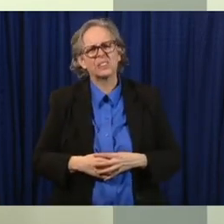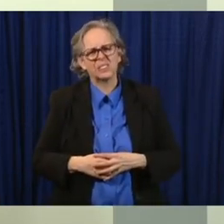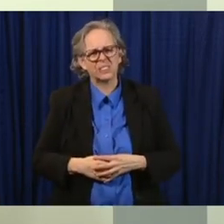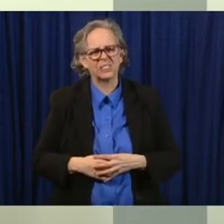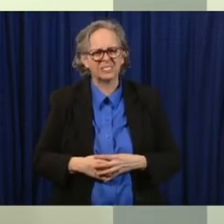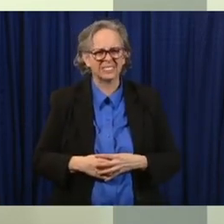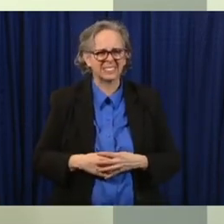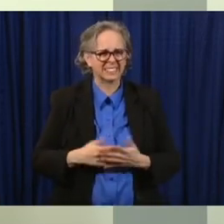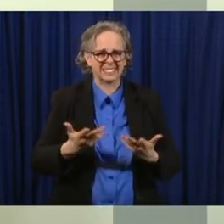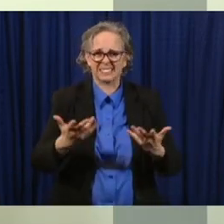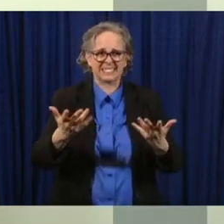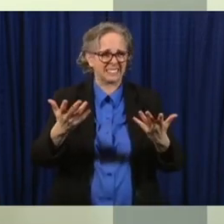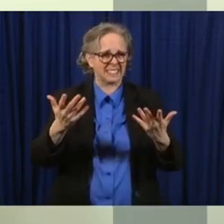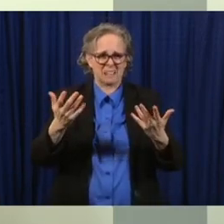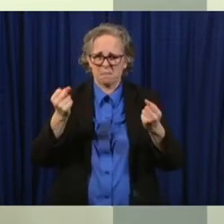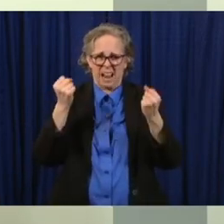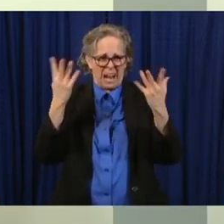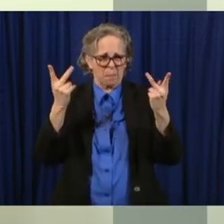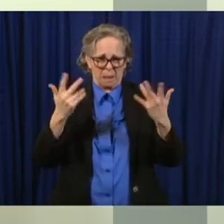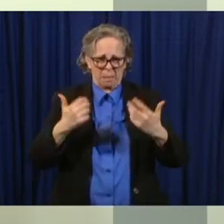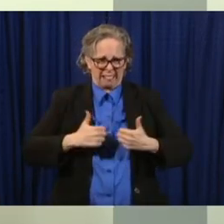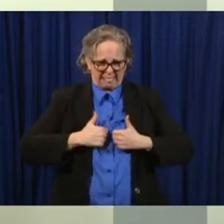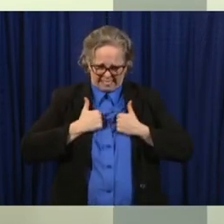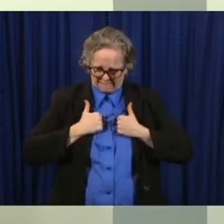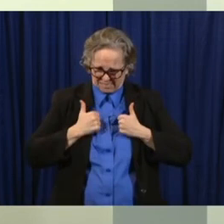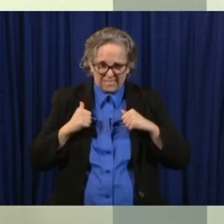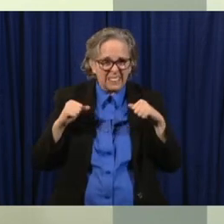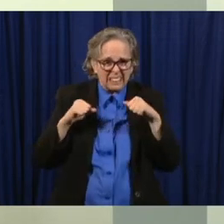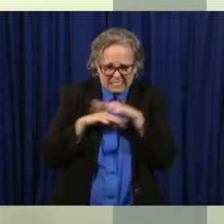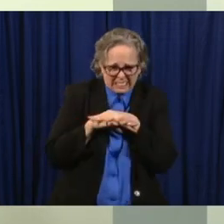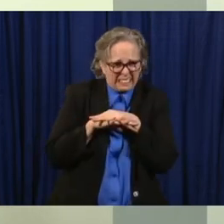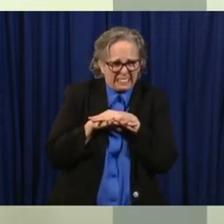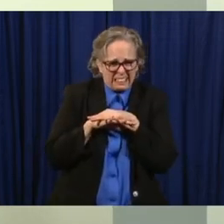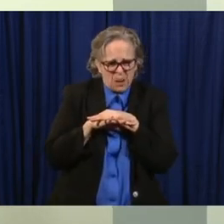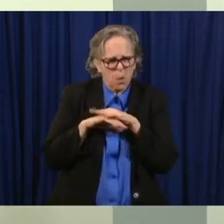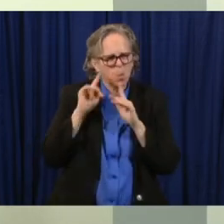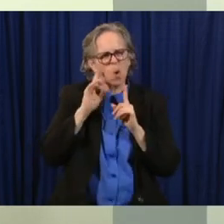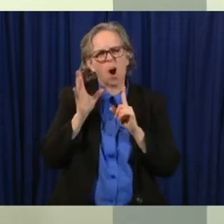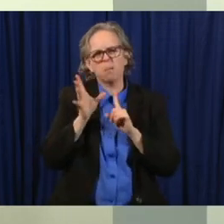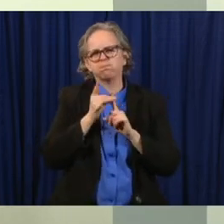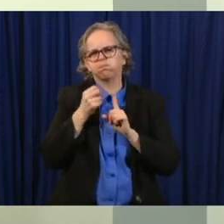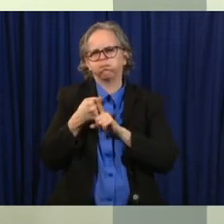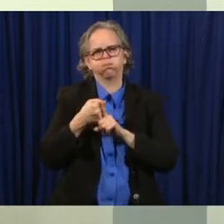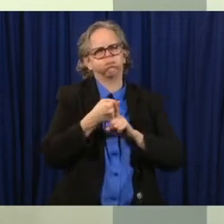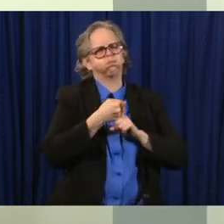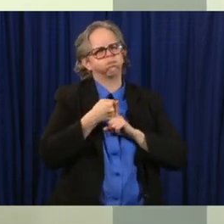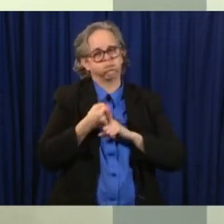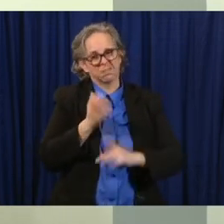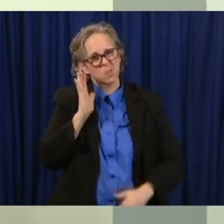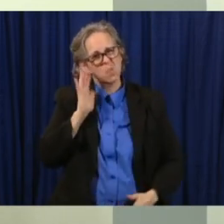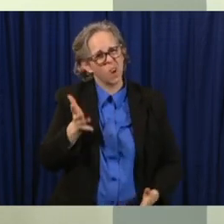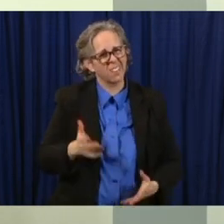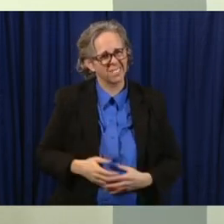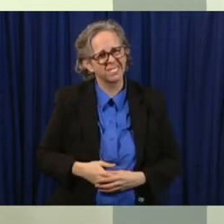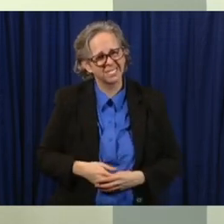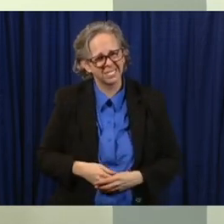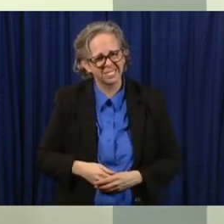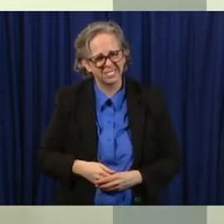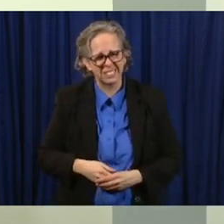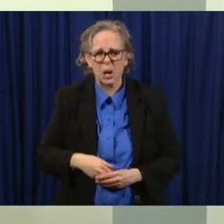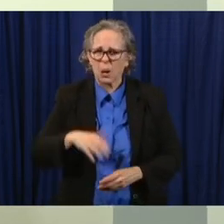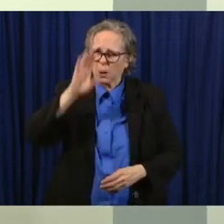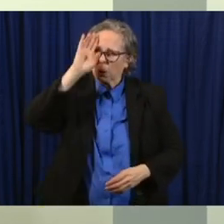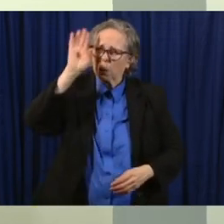proximity like that, that is going to be an issue. And I know we've seen some pretty startling stories. There are some